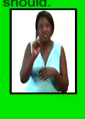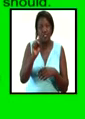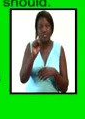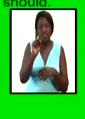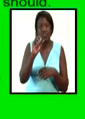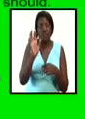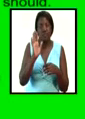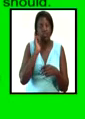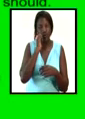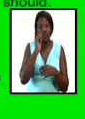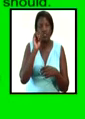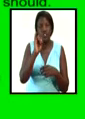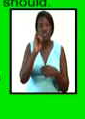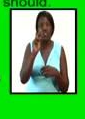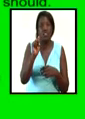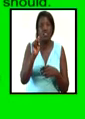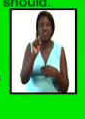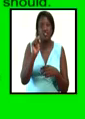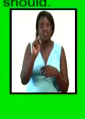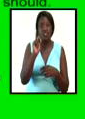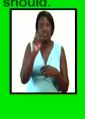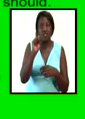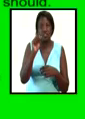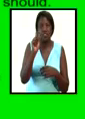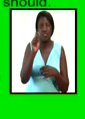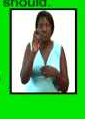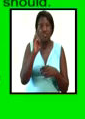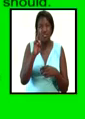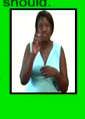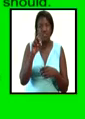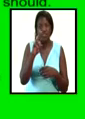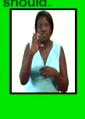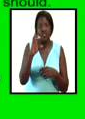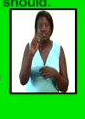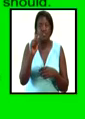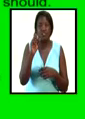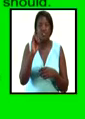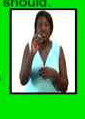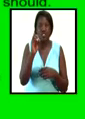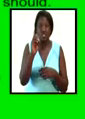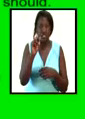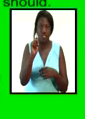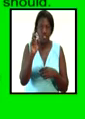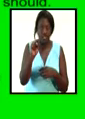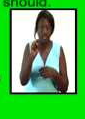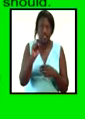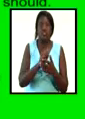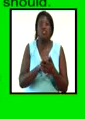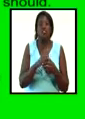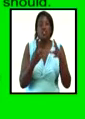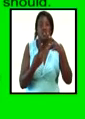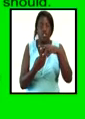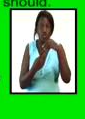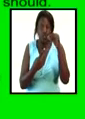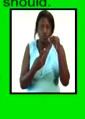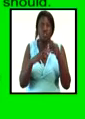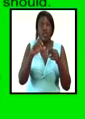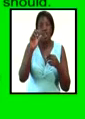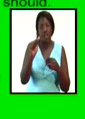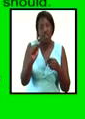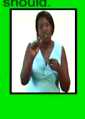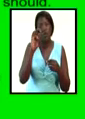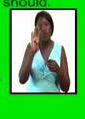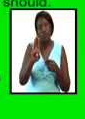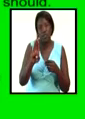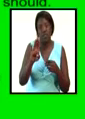This is instructions. You can see on the screen how it is spelled. Then choose the correct option, A, B, or